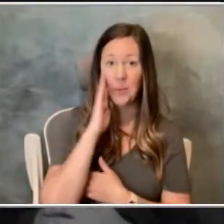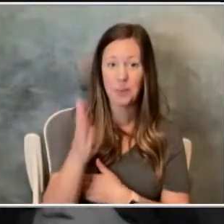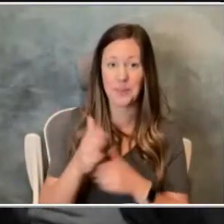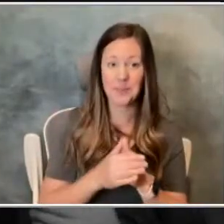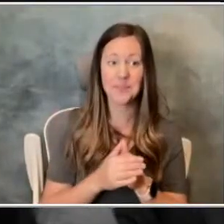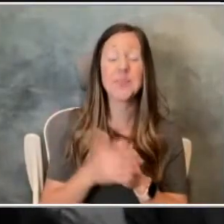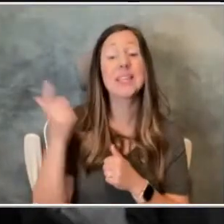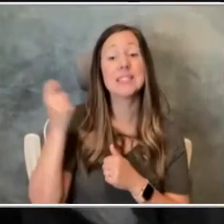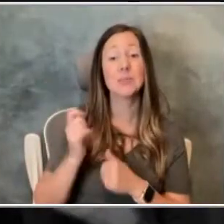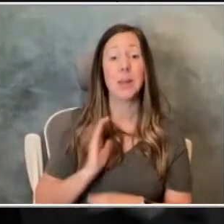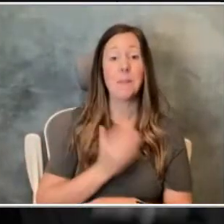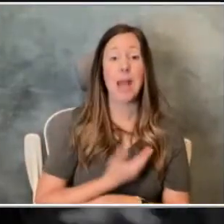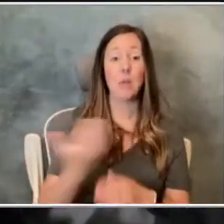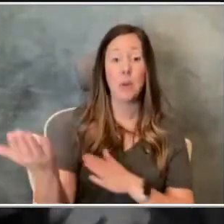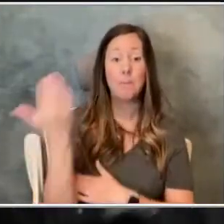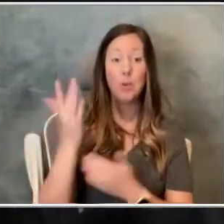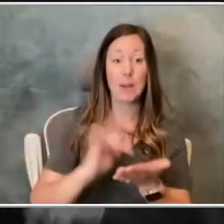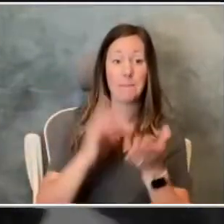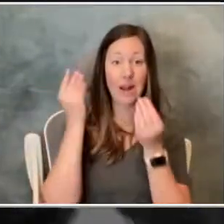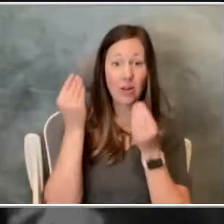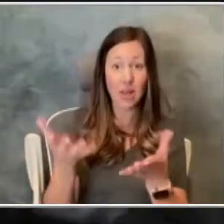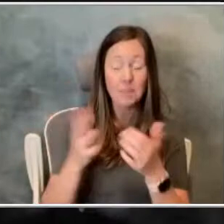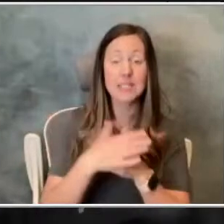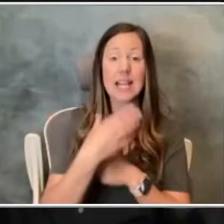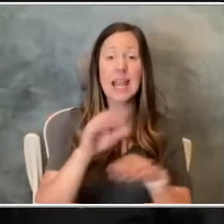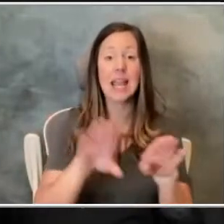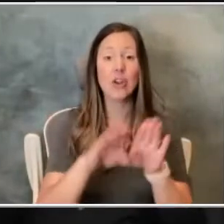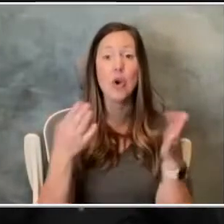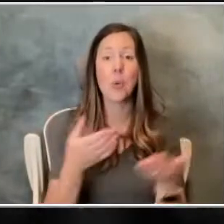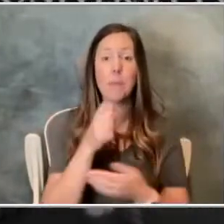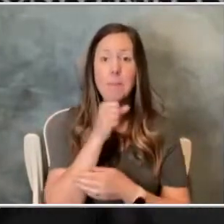Subscribe to our morning medical update and Open Mics